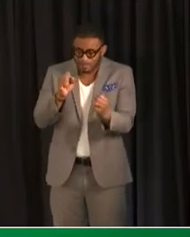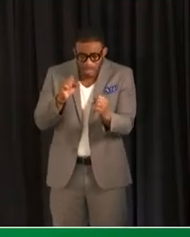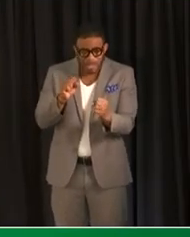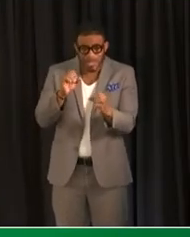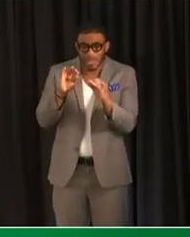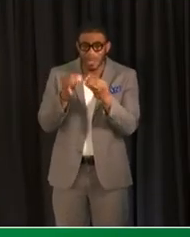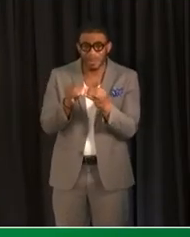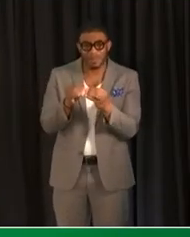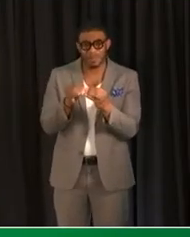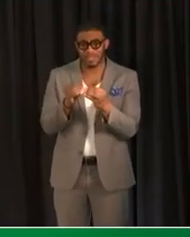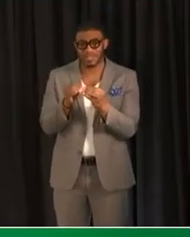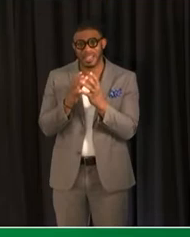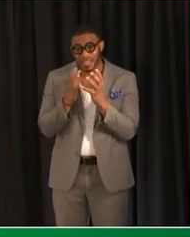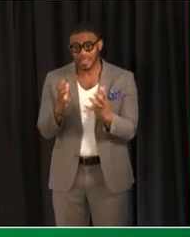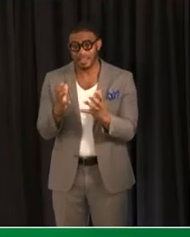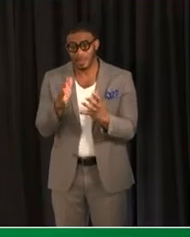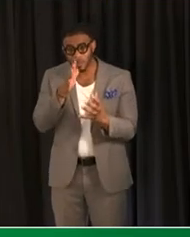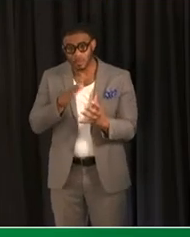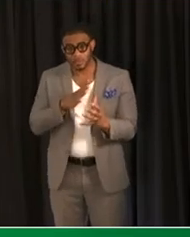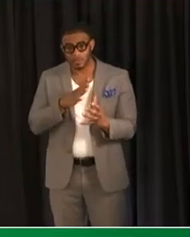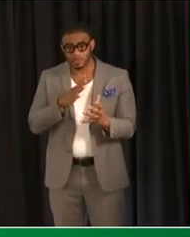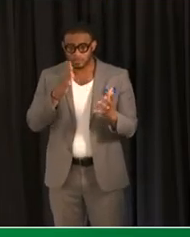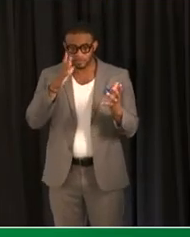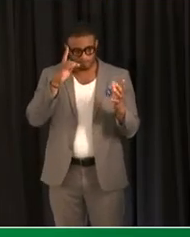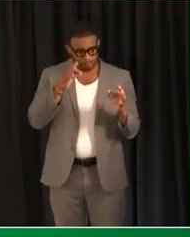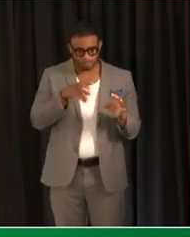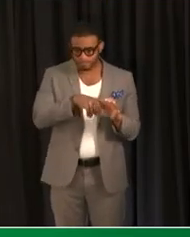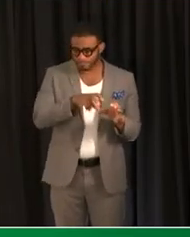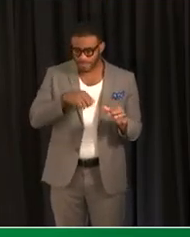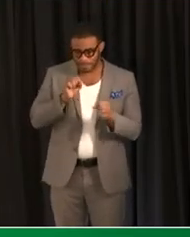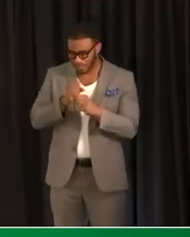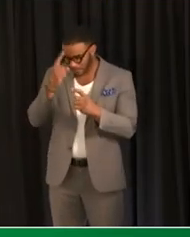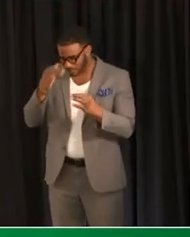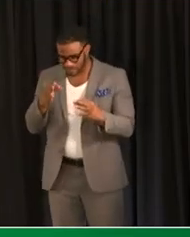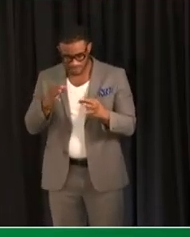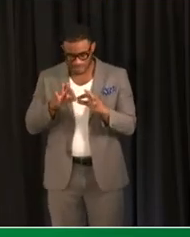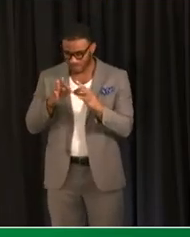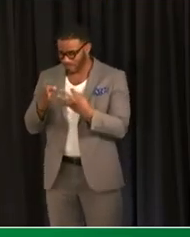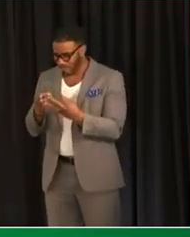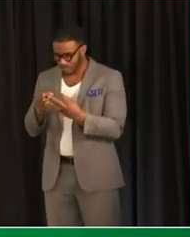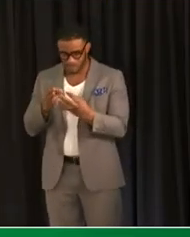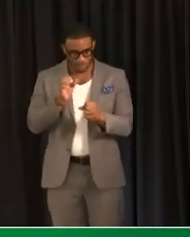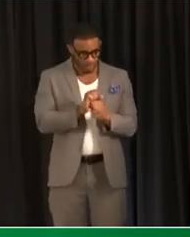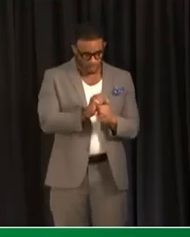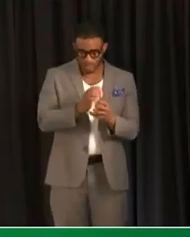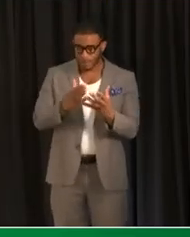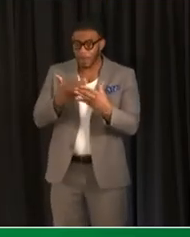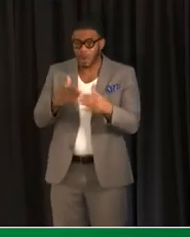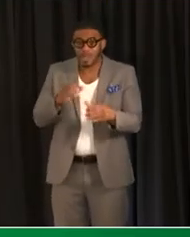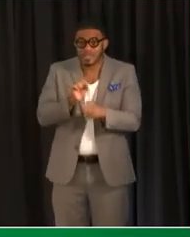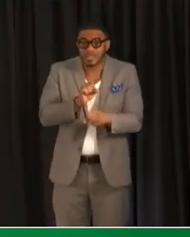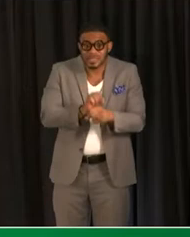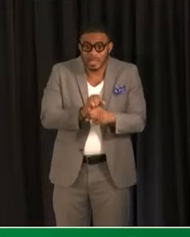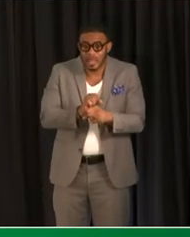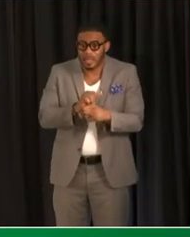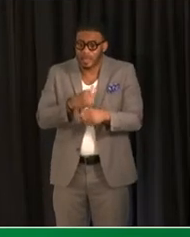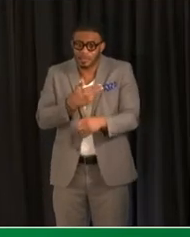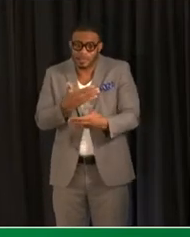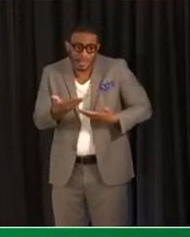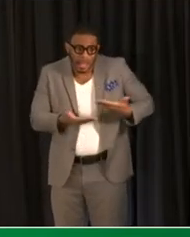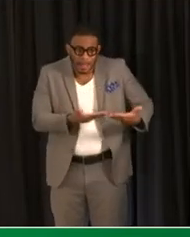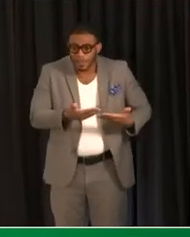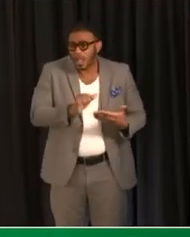That is just a staggering number who had to make decisions for their families, who may have lost their jobs